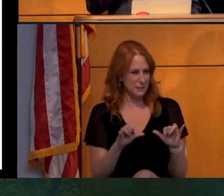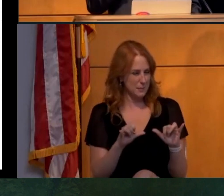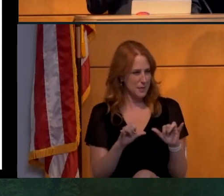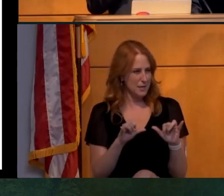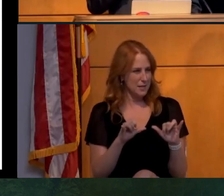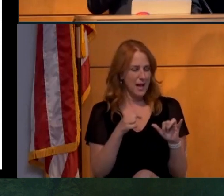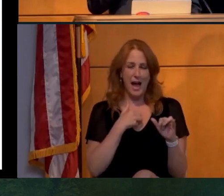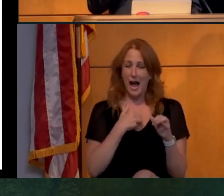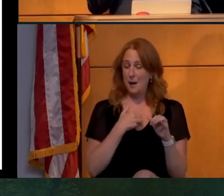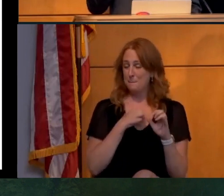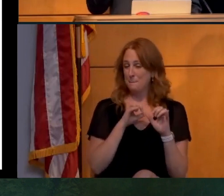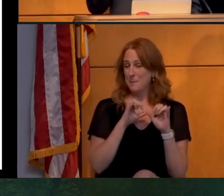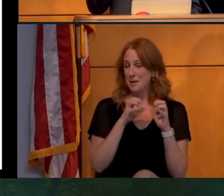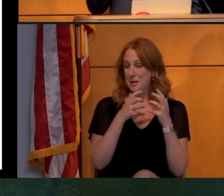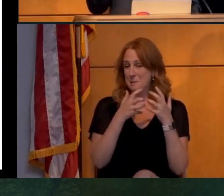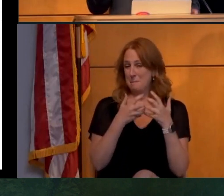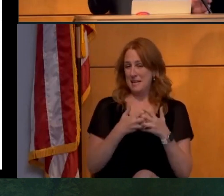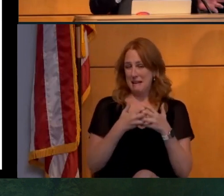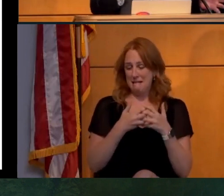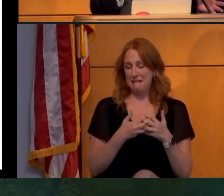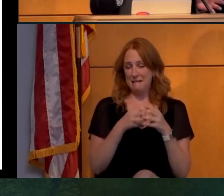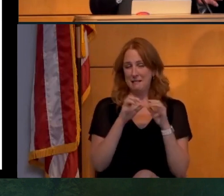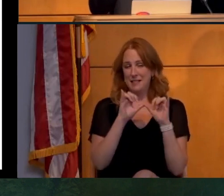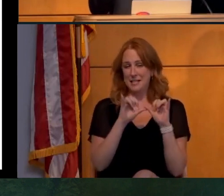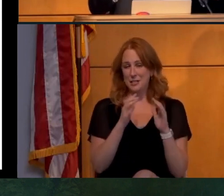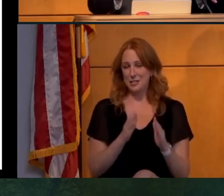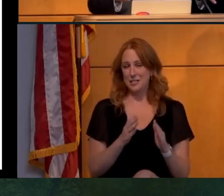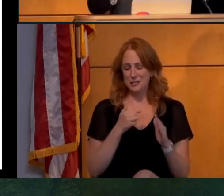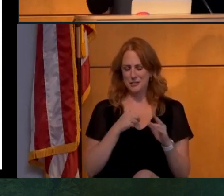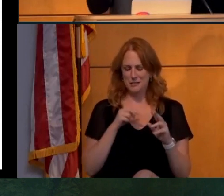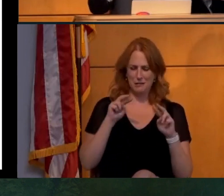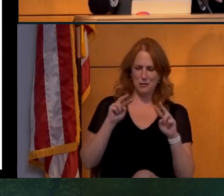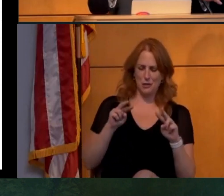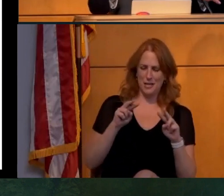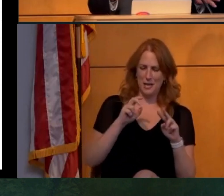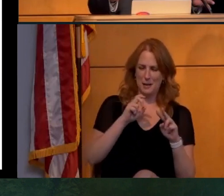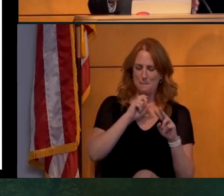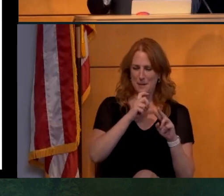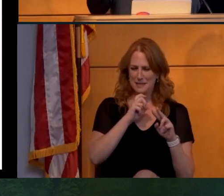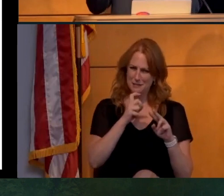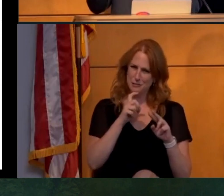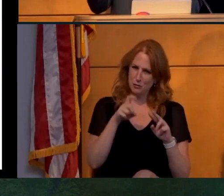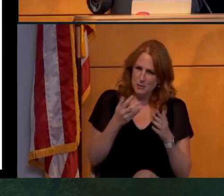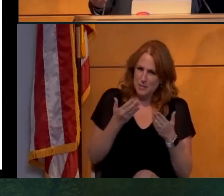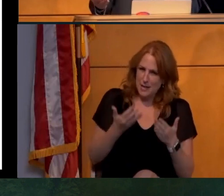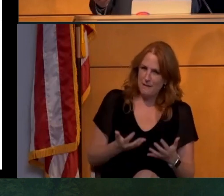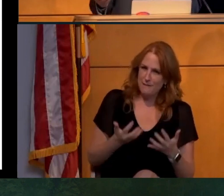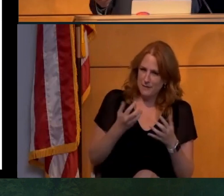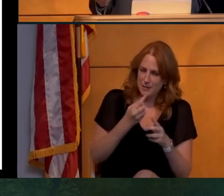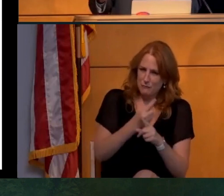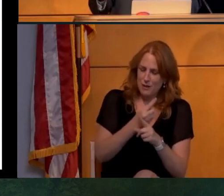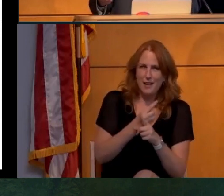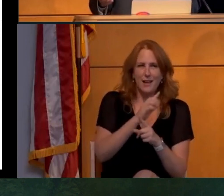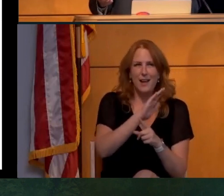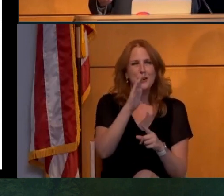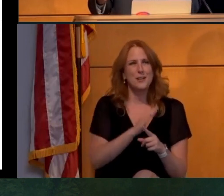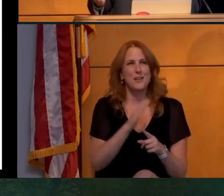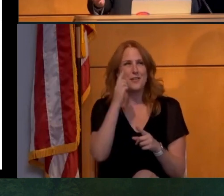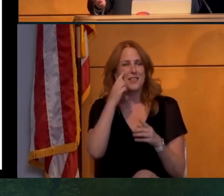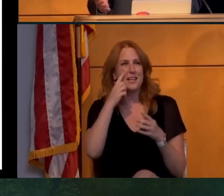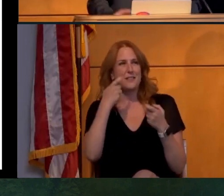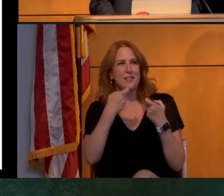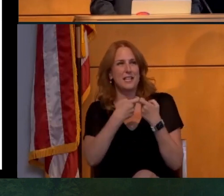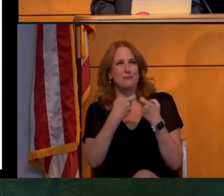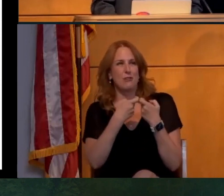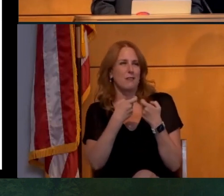I'm a mechanical engineer, and I usually look at the metal as being heavy. I could never think of electronics